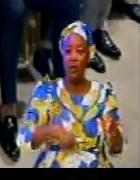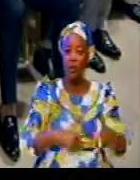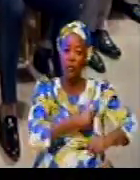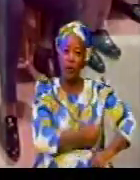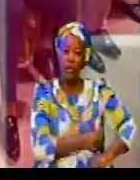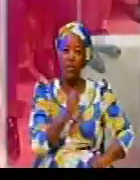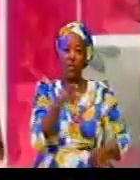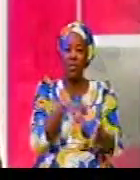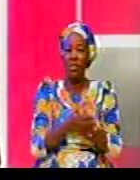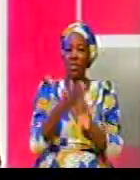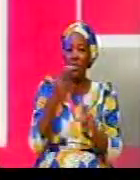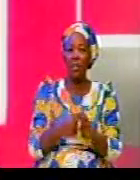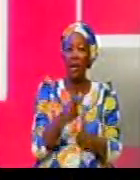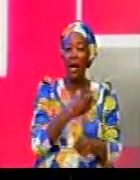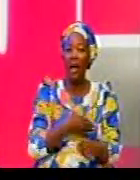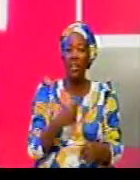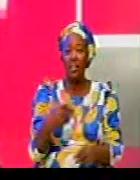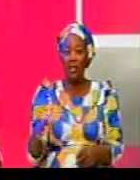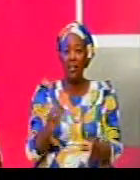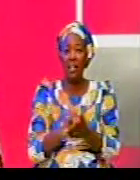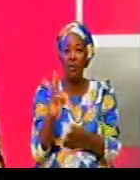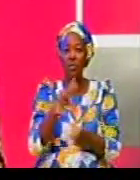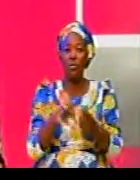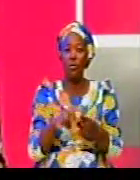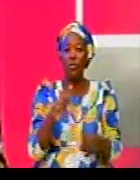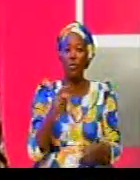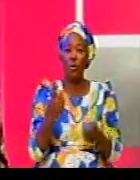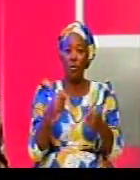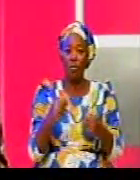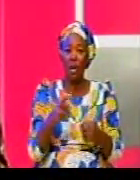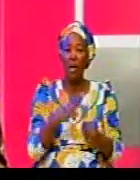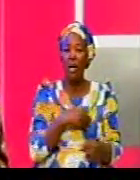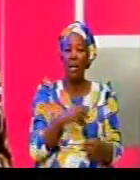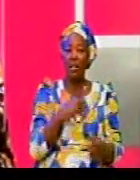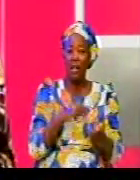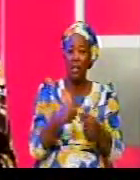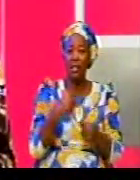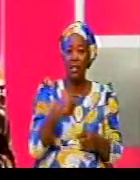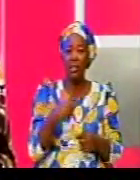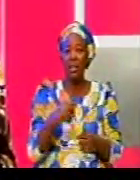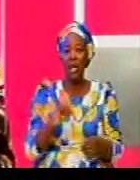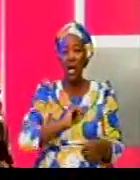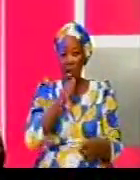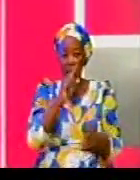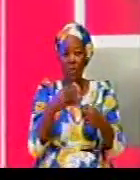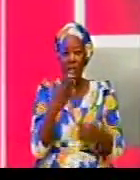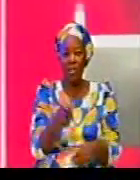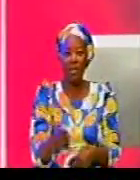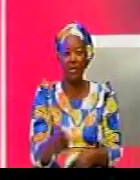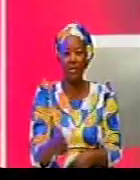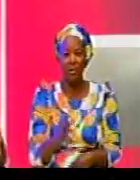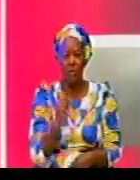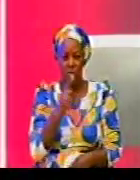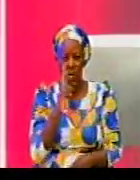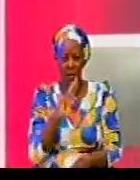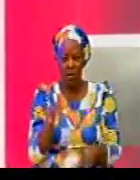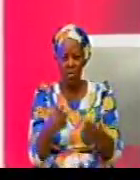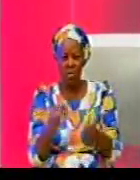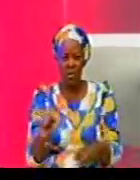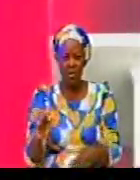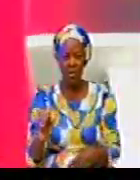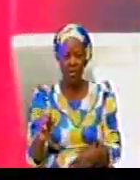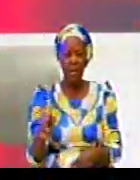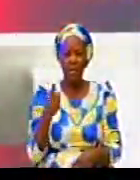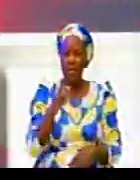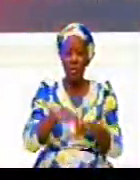The Lord shields you. And the Lord protects you. And the seed that used to come and say, I